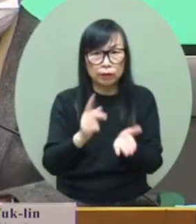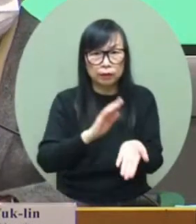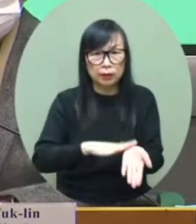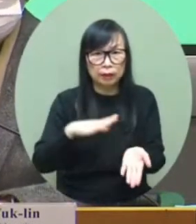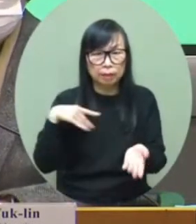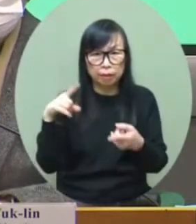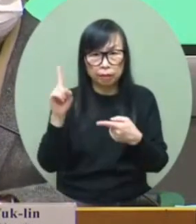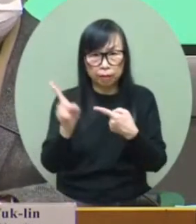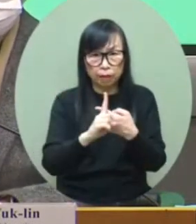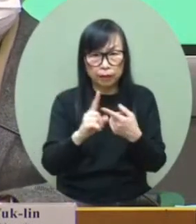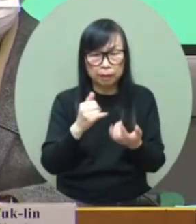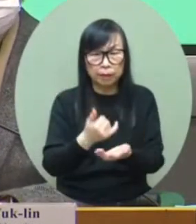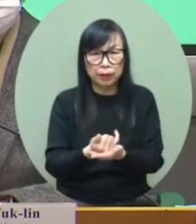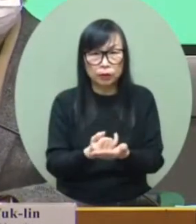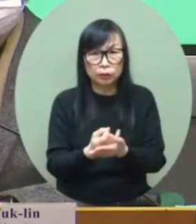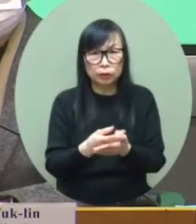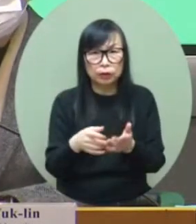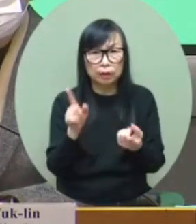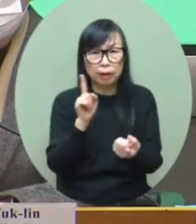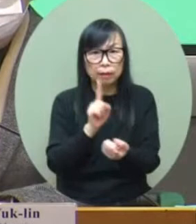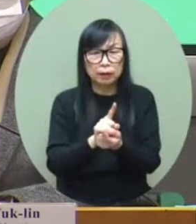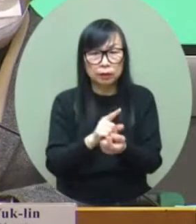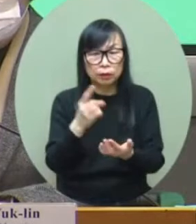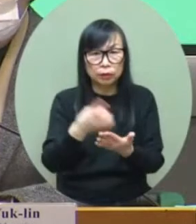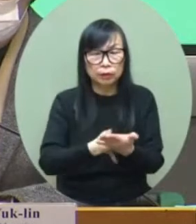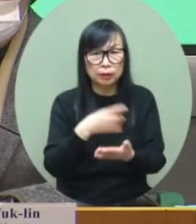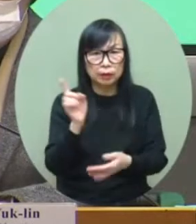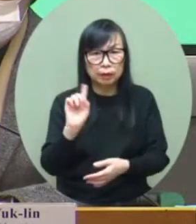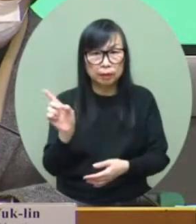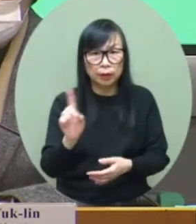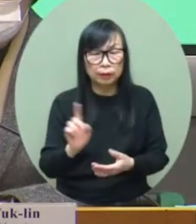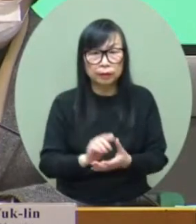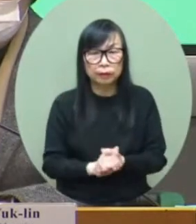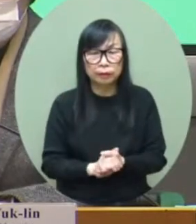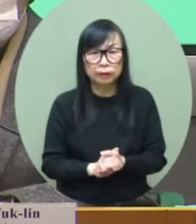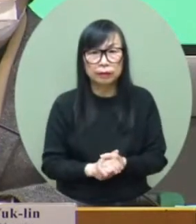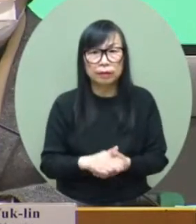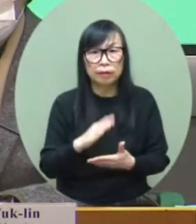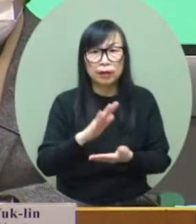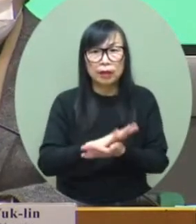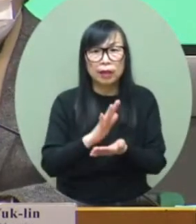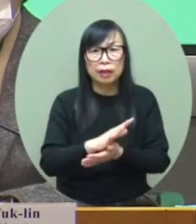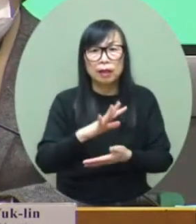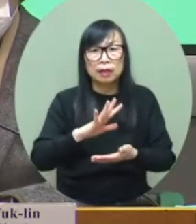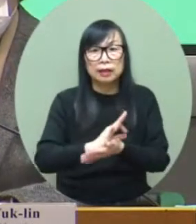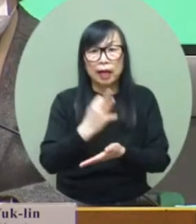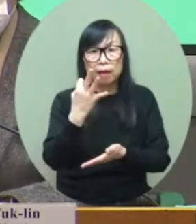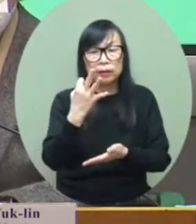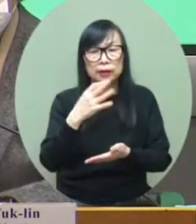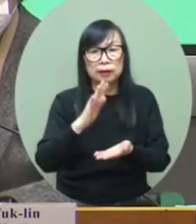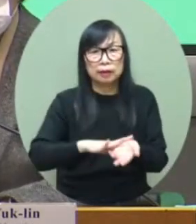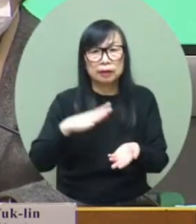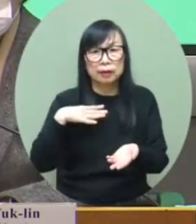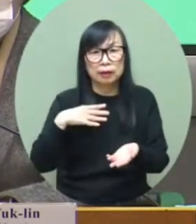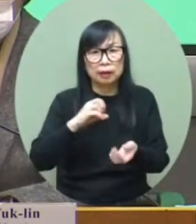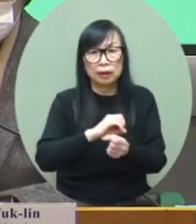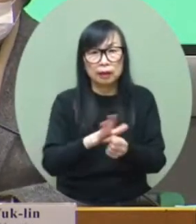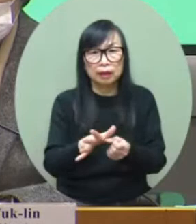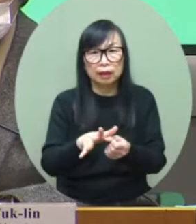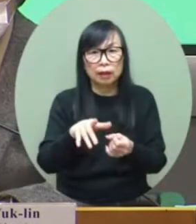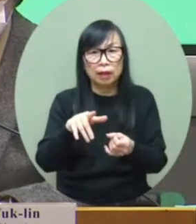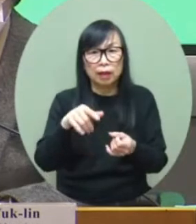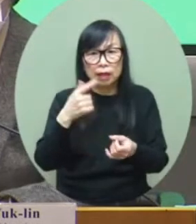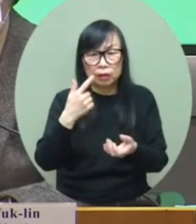the risk assessments, as well as emergency response measures after the full resumption of cross-boundary